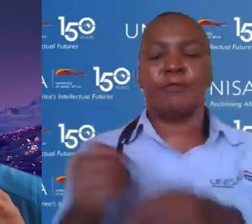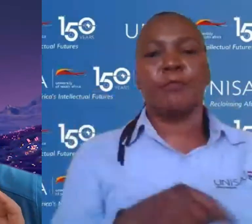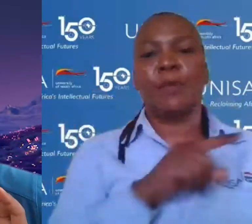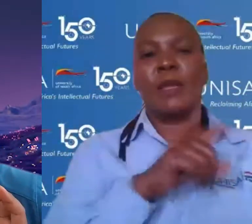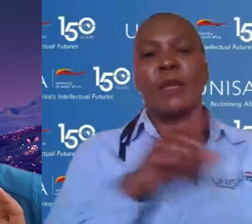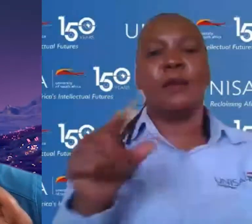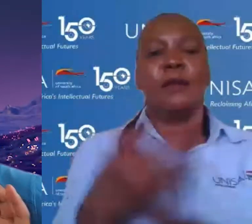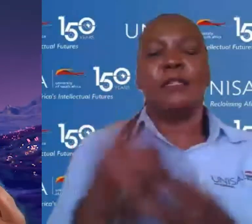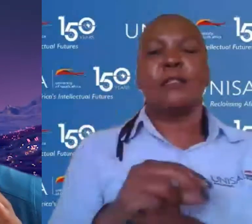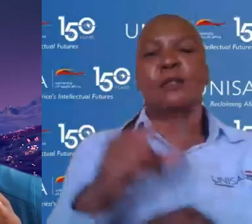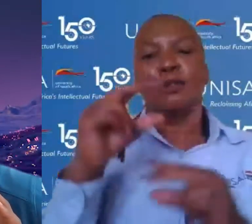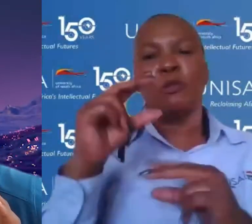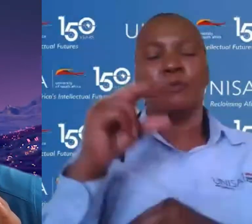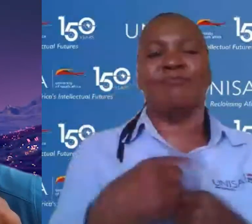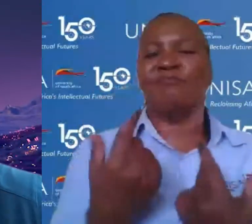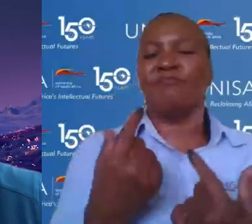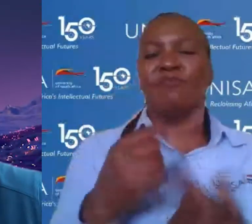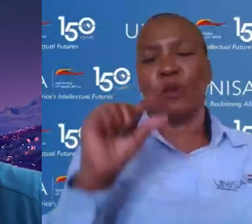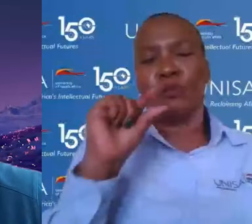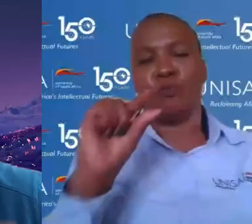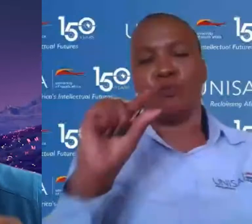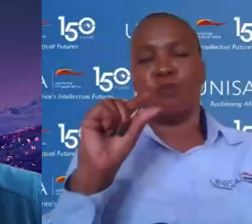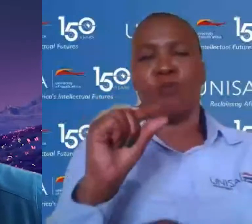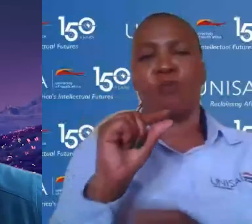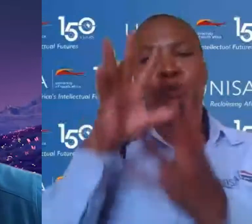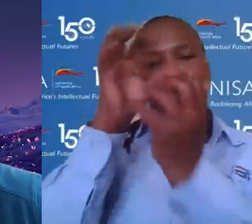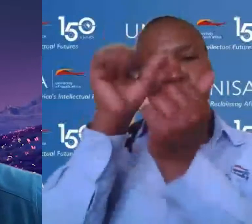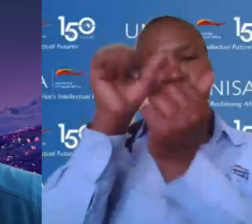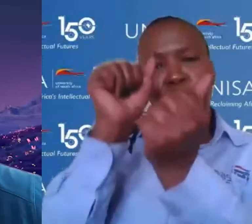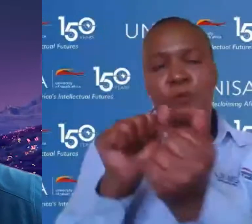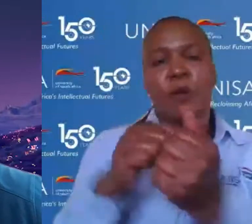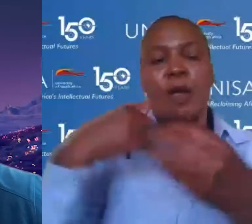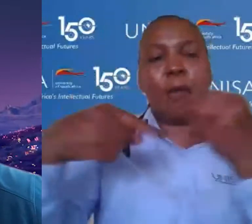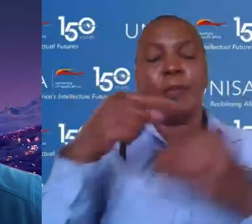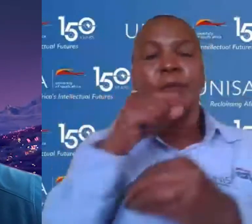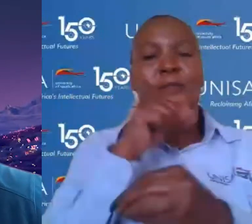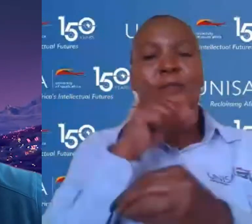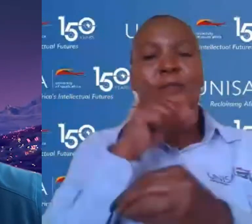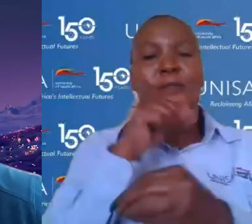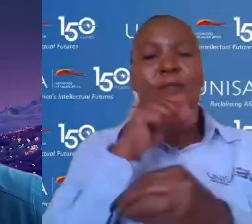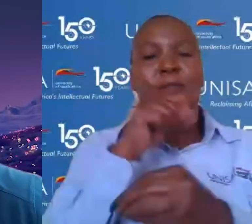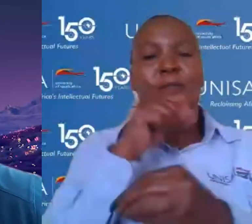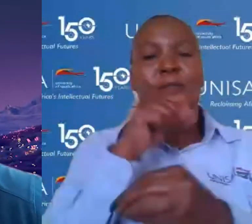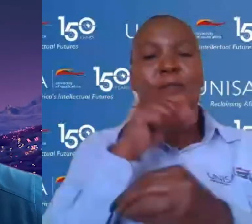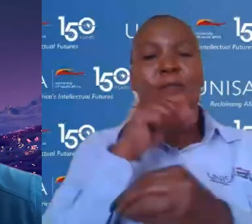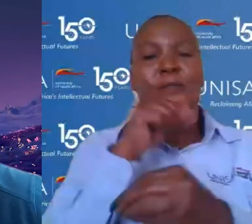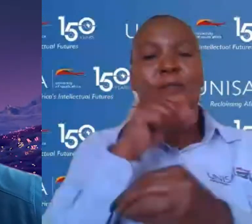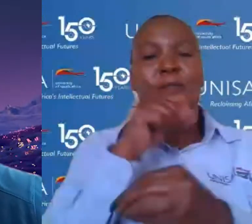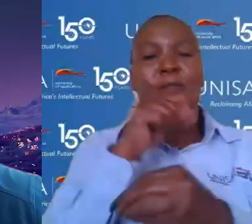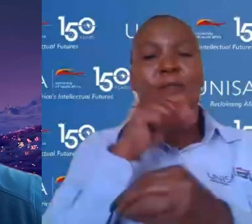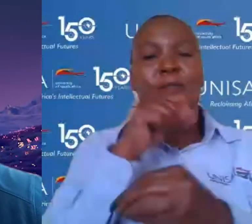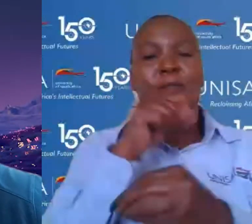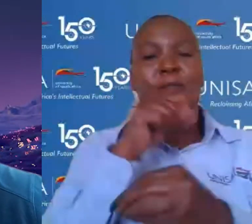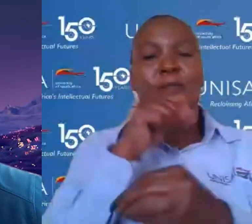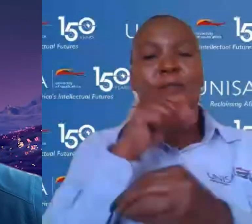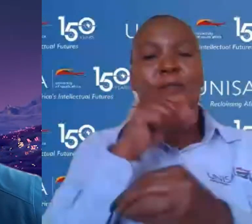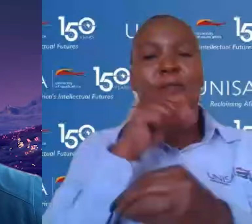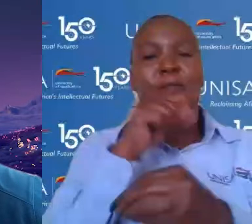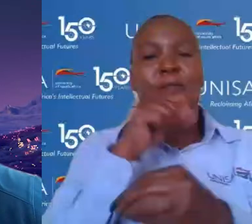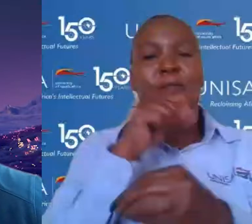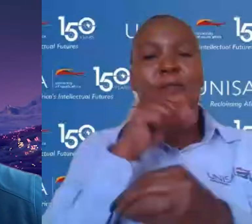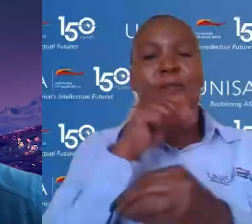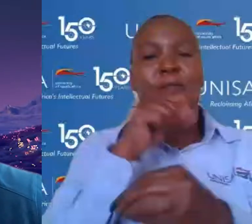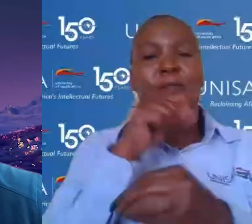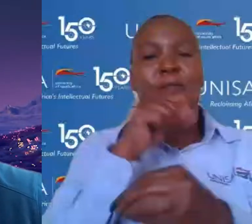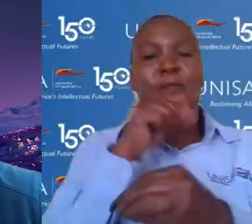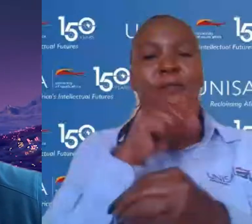small overview about it. But on Friday, if you look at your schedule